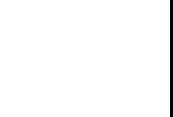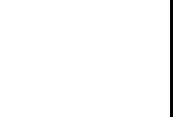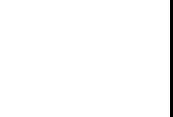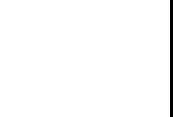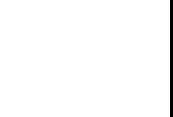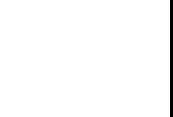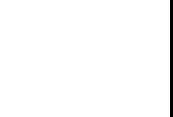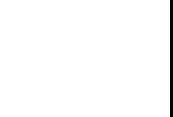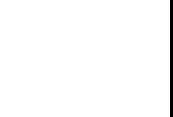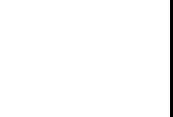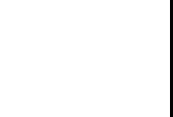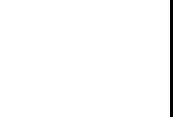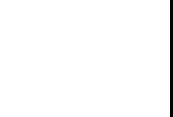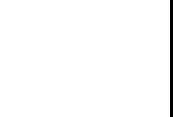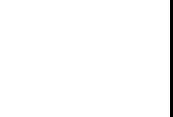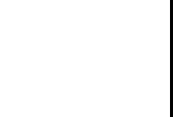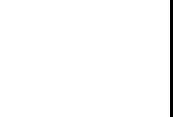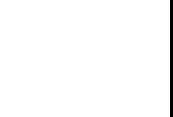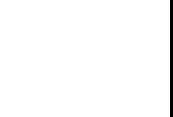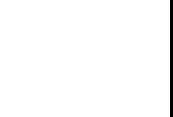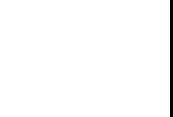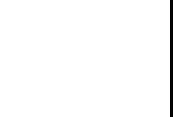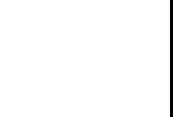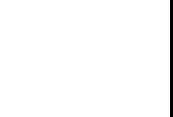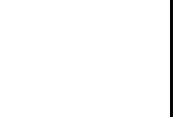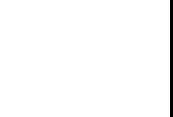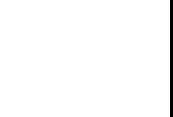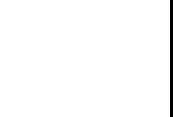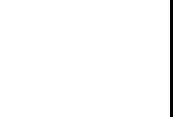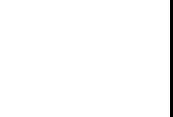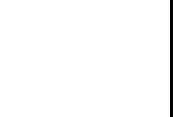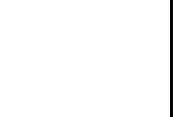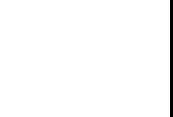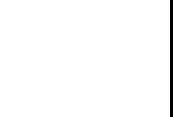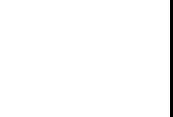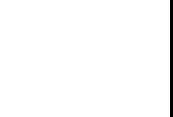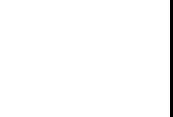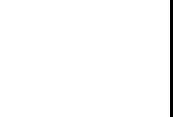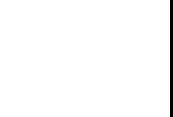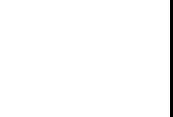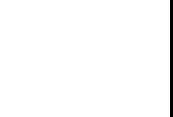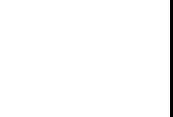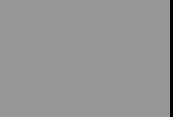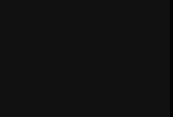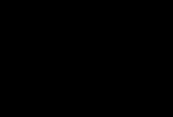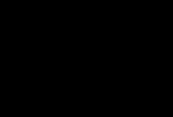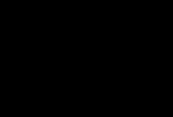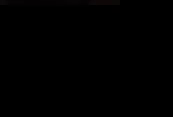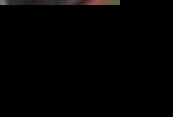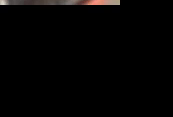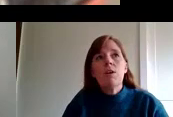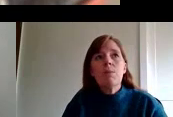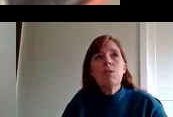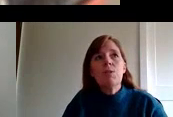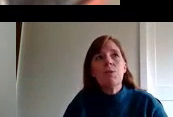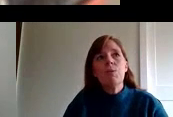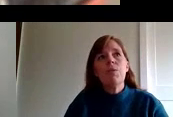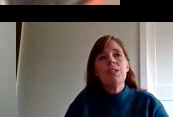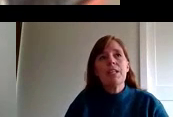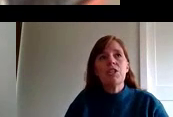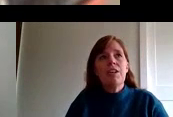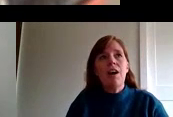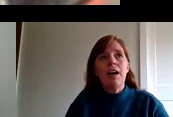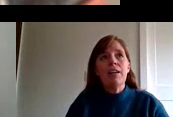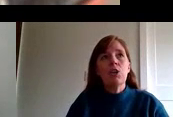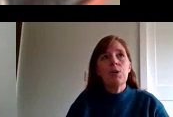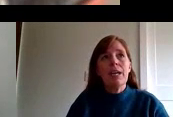our amazing and knowledgeable presenters. This session will be followed by a live Q&A period. So welcome